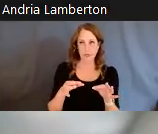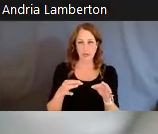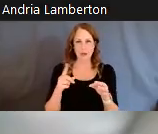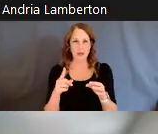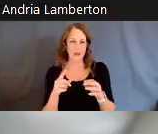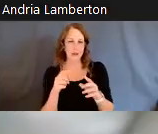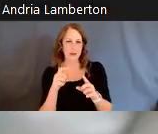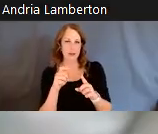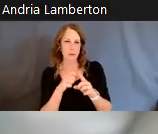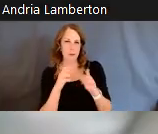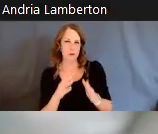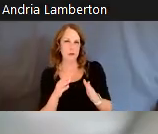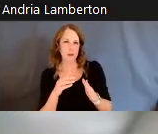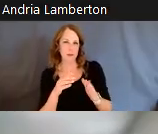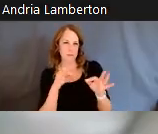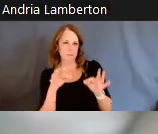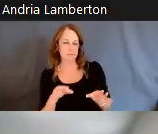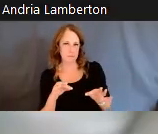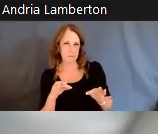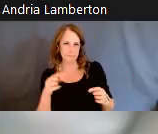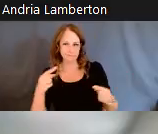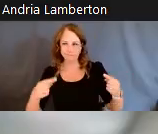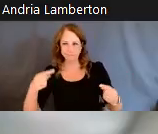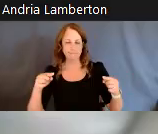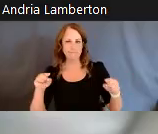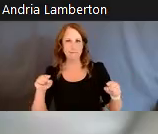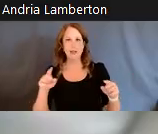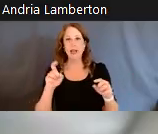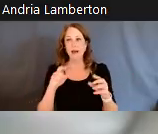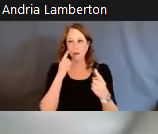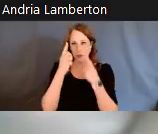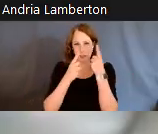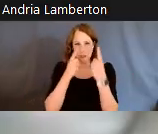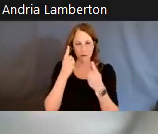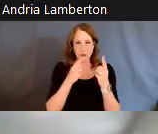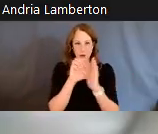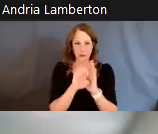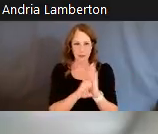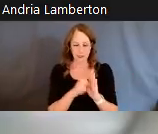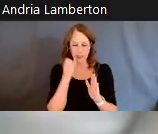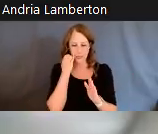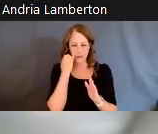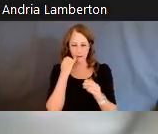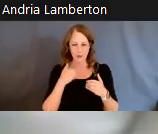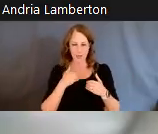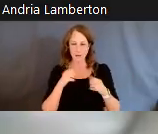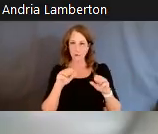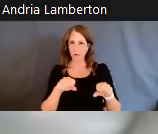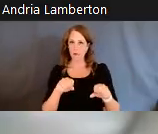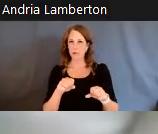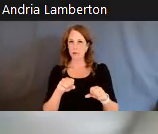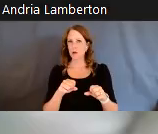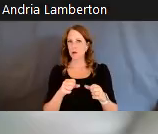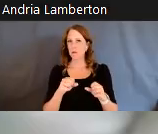may say at trial. They have to consider ethically by law whether there is that probable cause to charge,